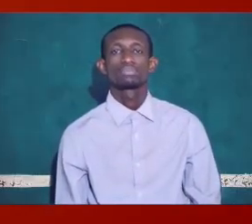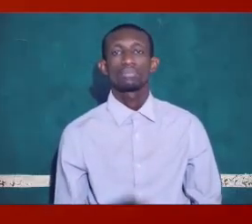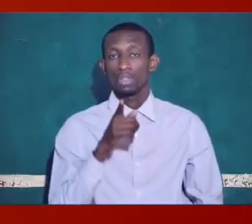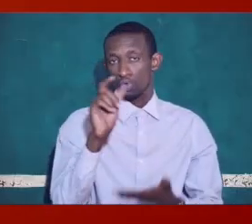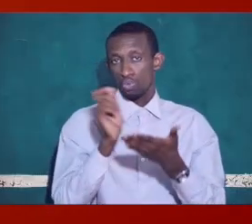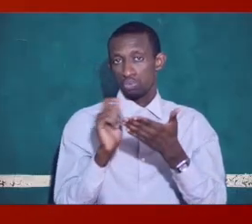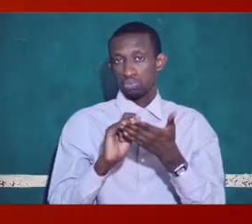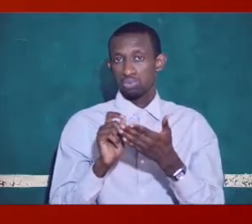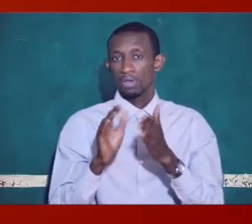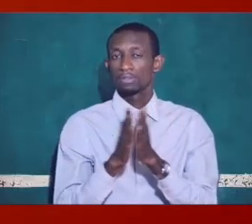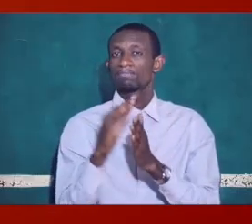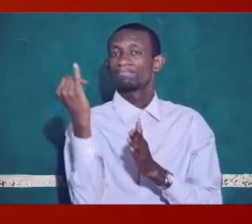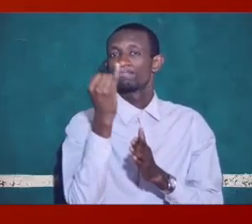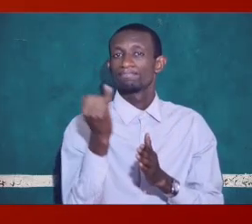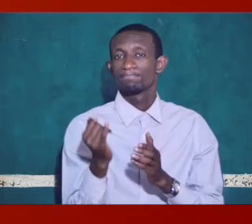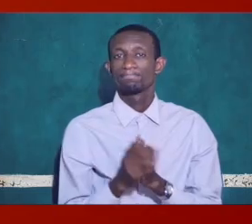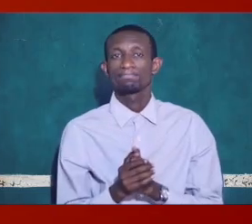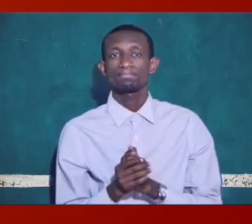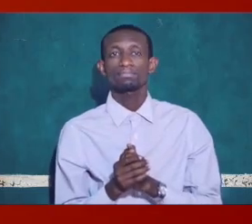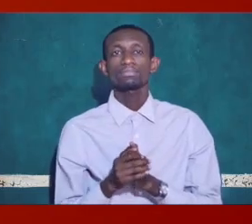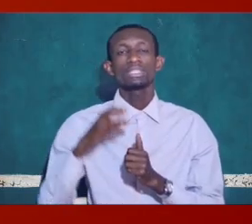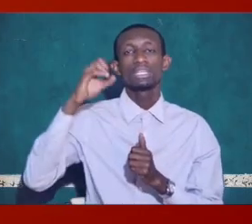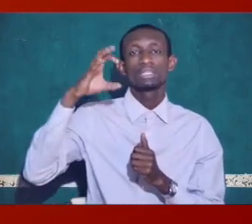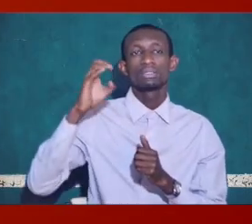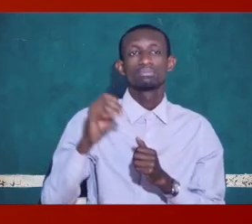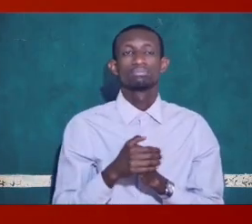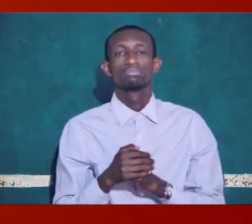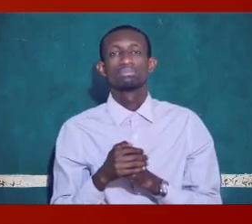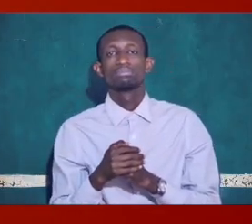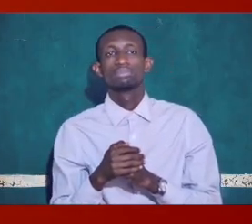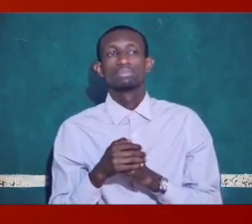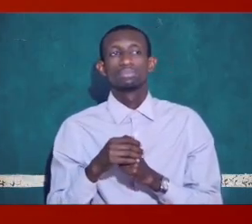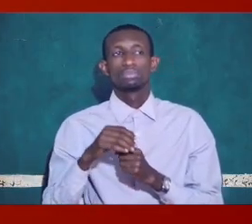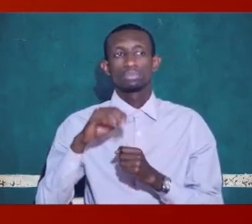Write and draw the electronic configuration of the following elements.